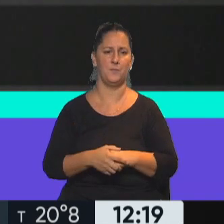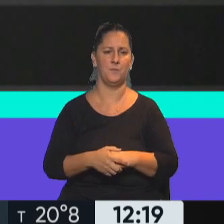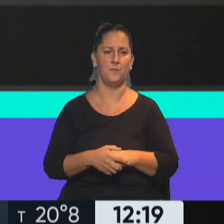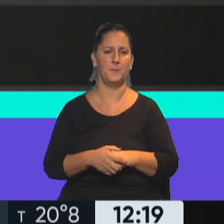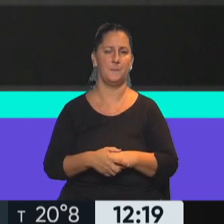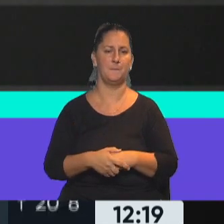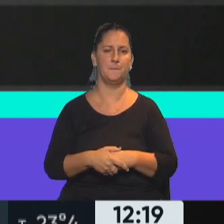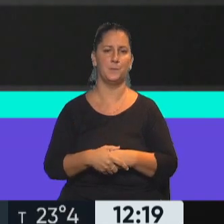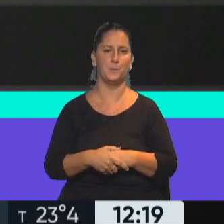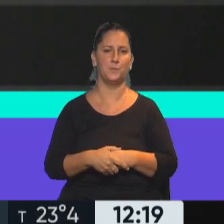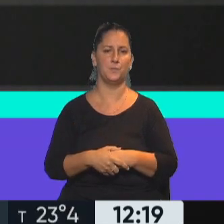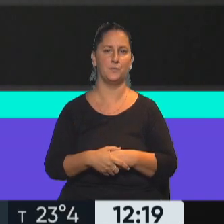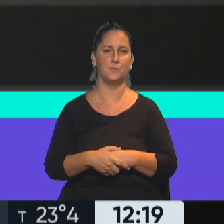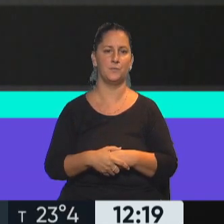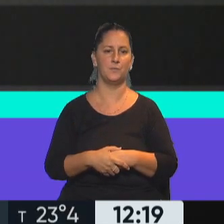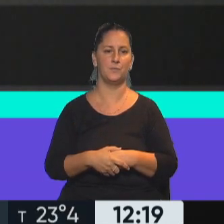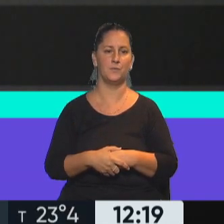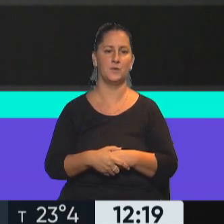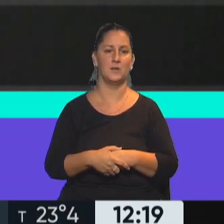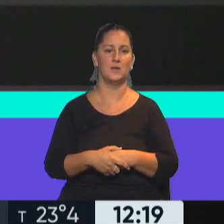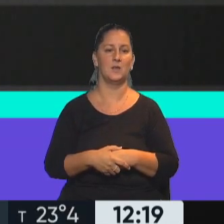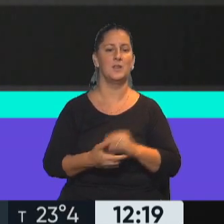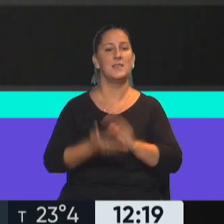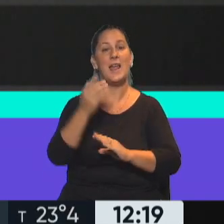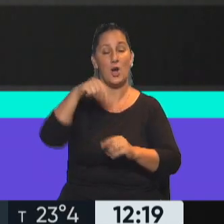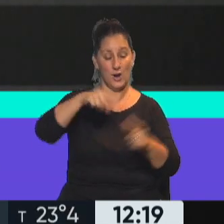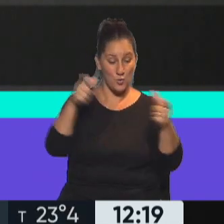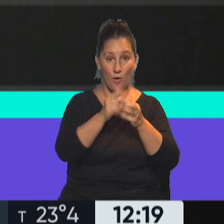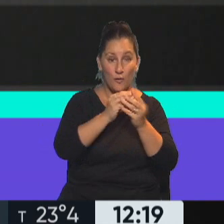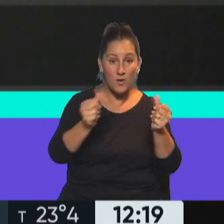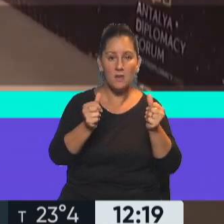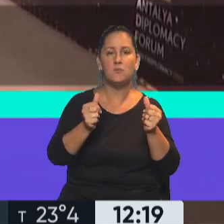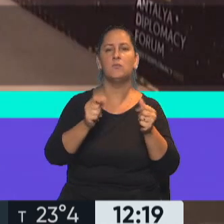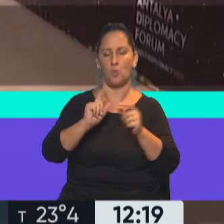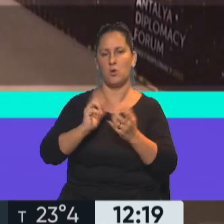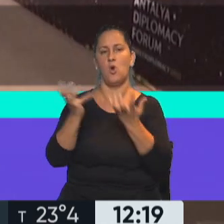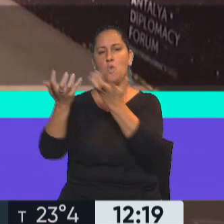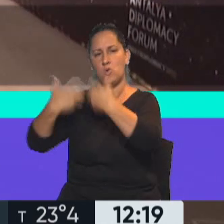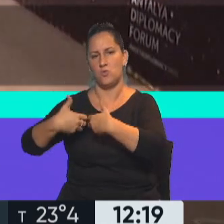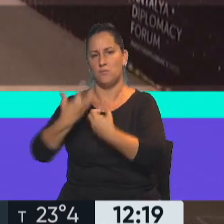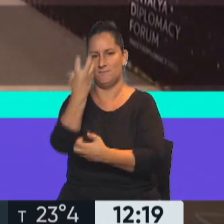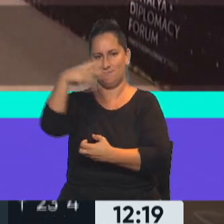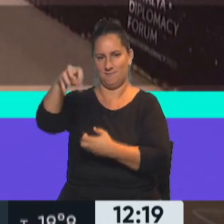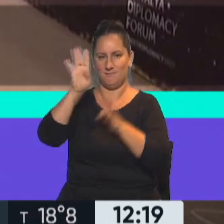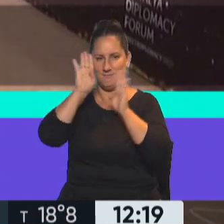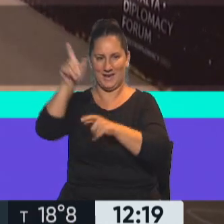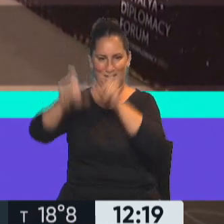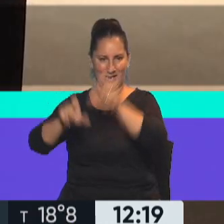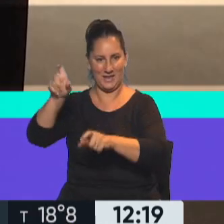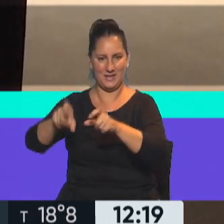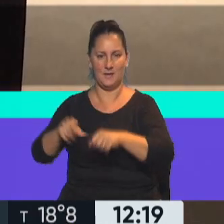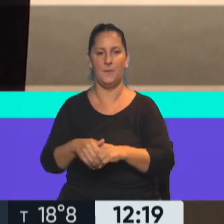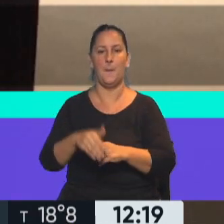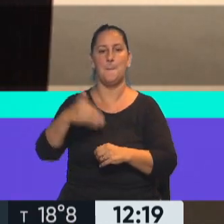a humanitarian purpose, to walk out from the meeting with the decision to arrange a humanitarian